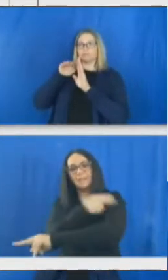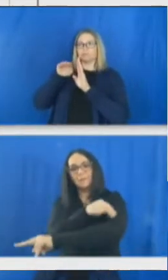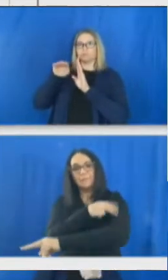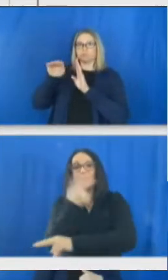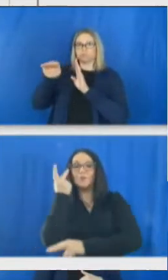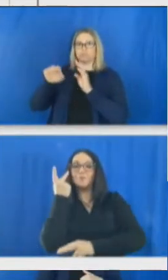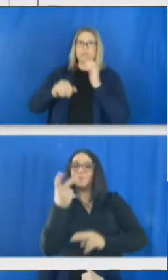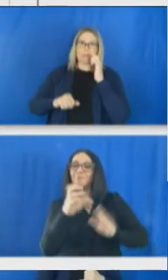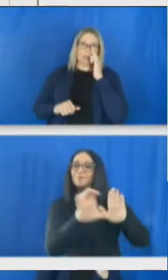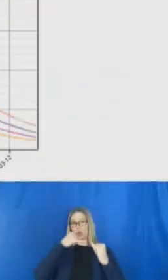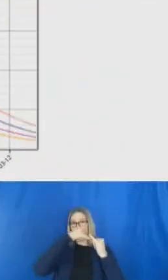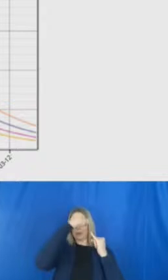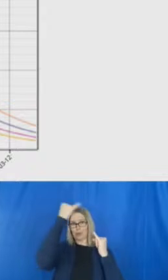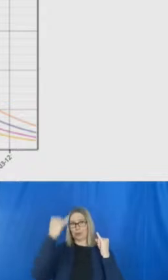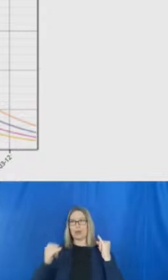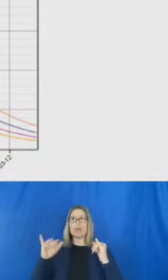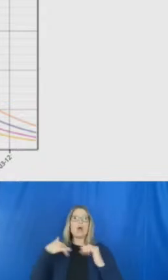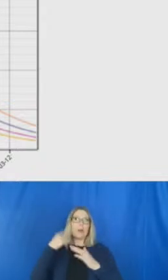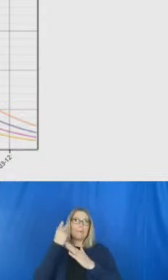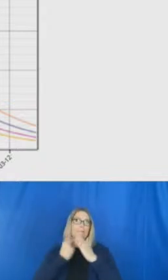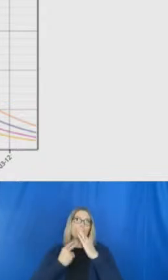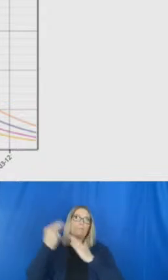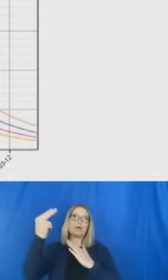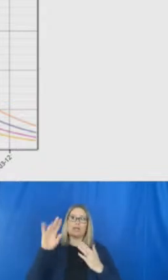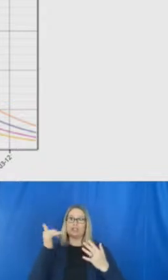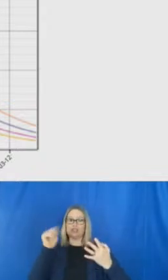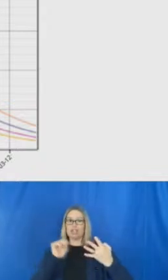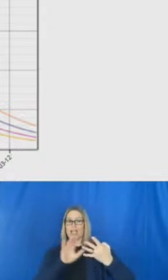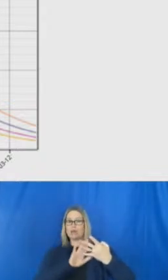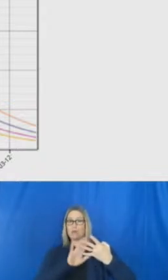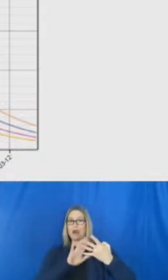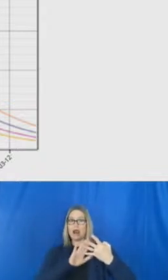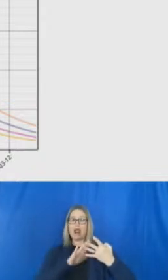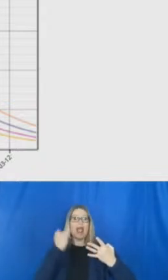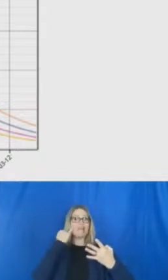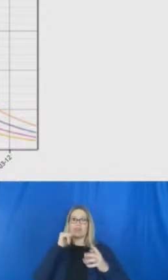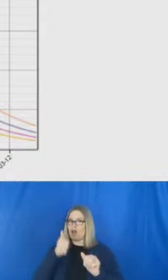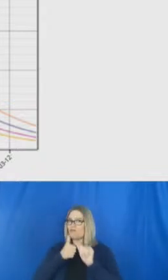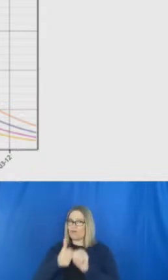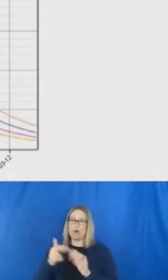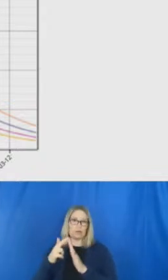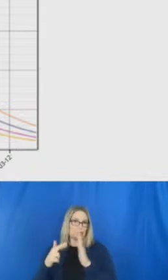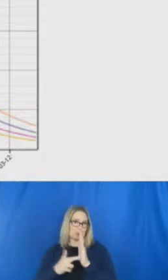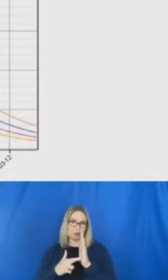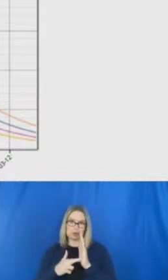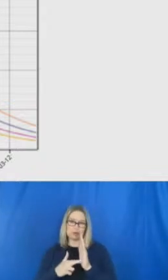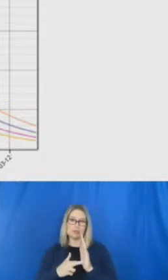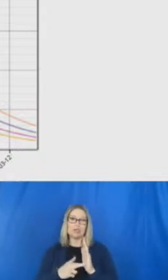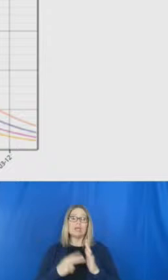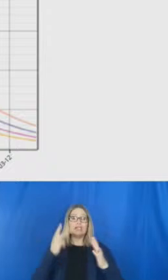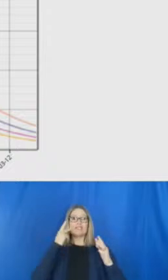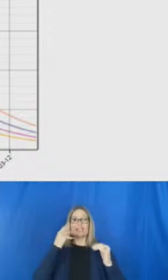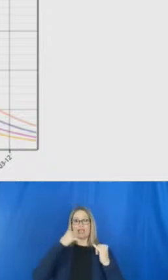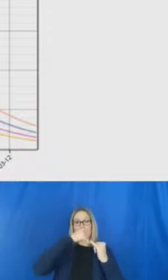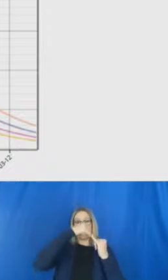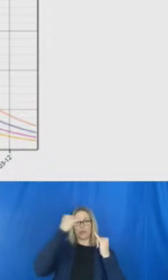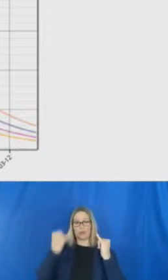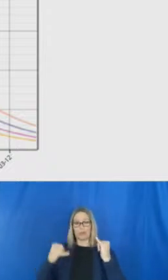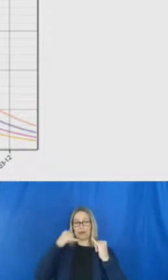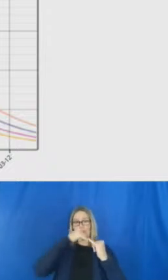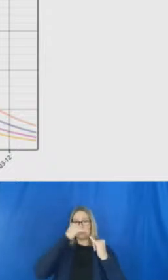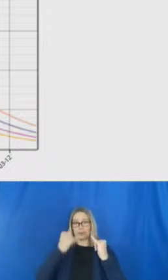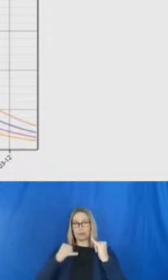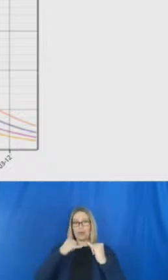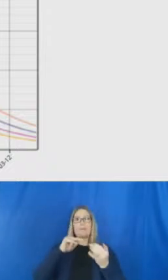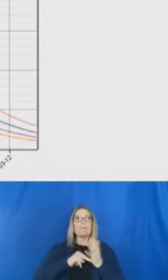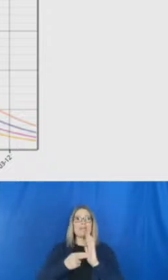at mid-January if no action had been taken. And the lines below it show what we could expect with either a 10%,